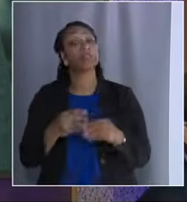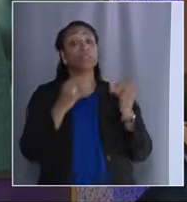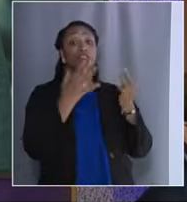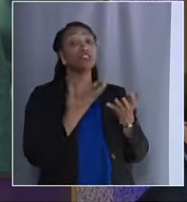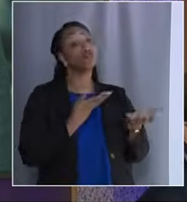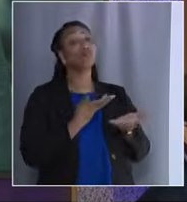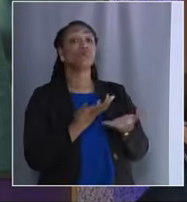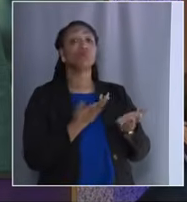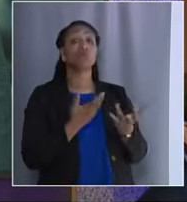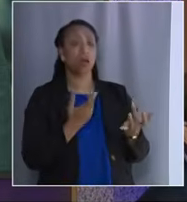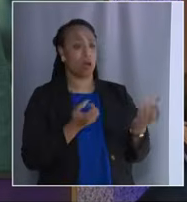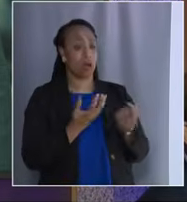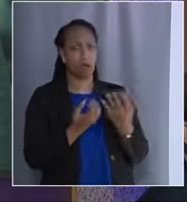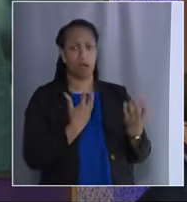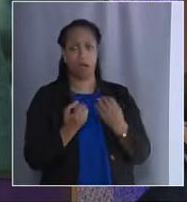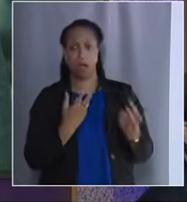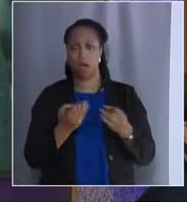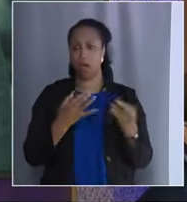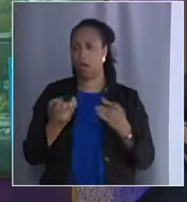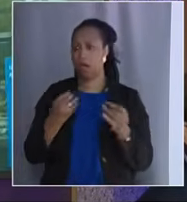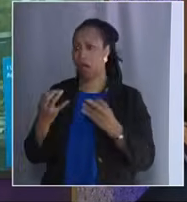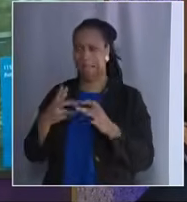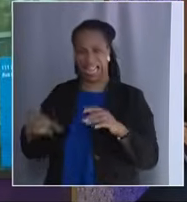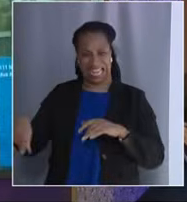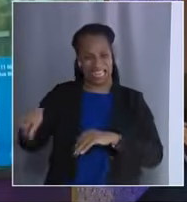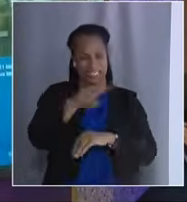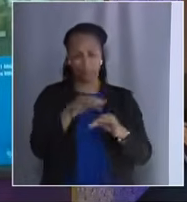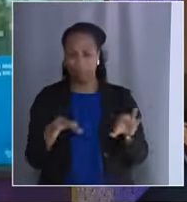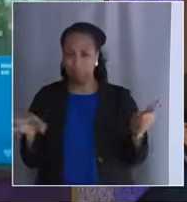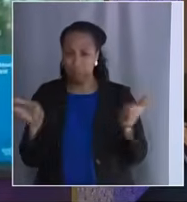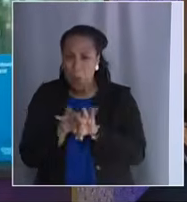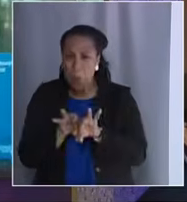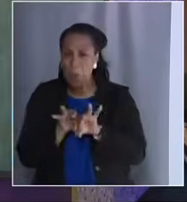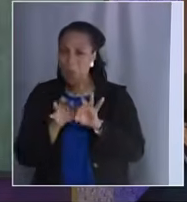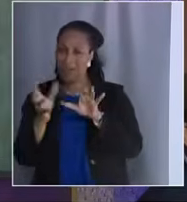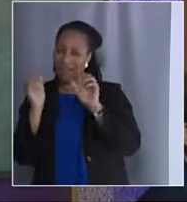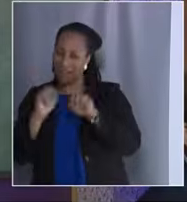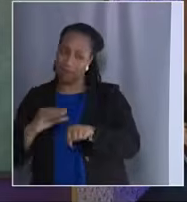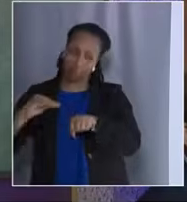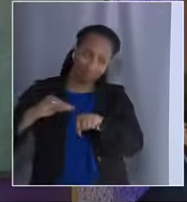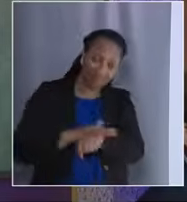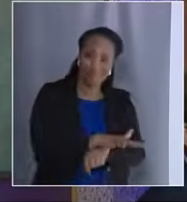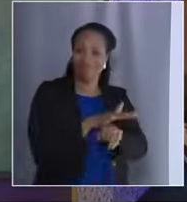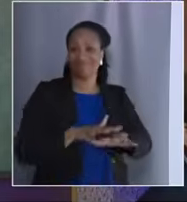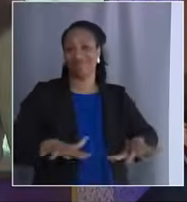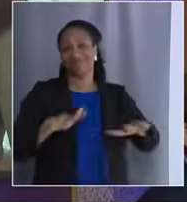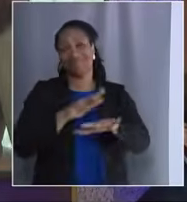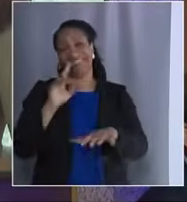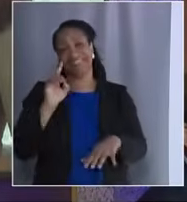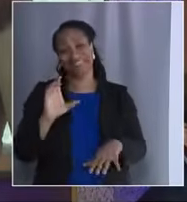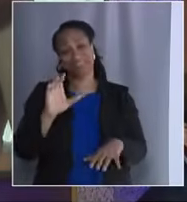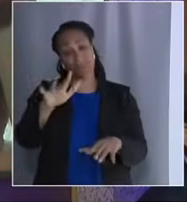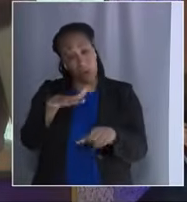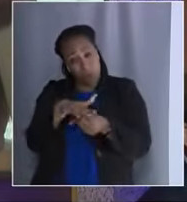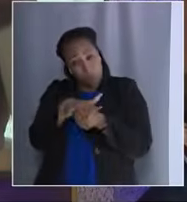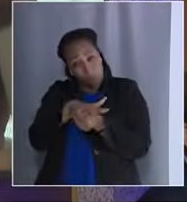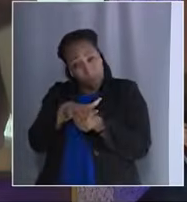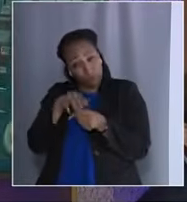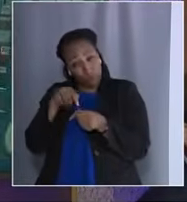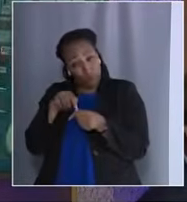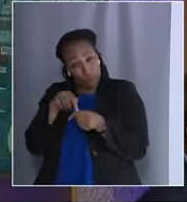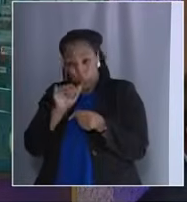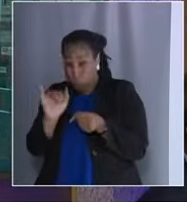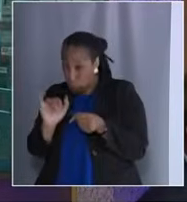as part of the necessary impact of the university. So our location is a part of that. The physical landscape of the building is a part of